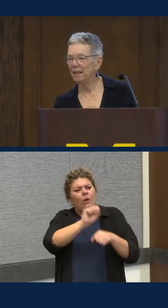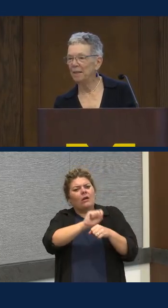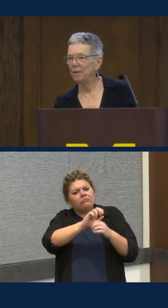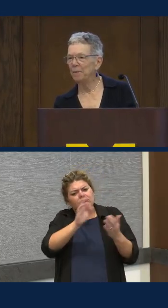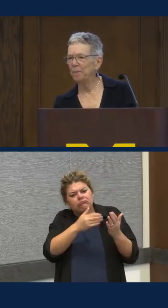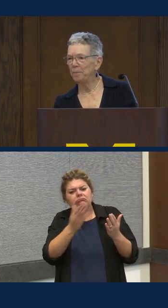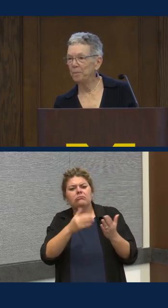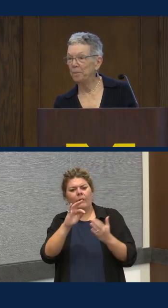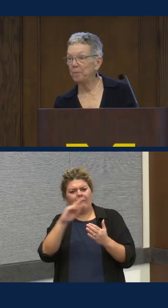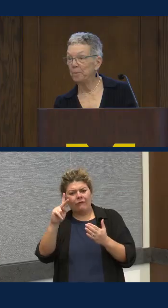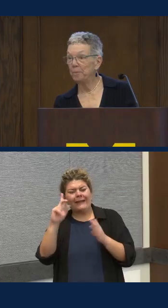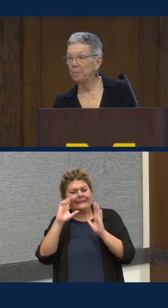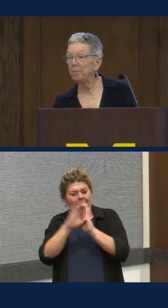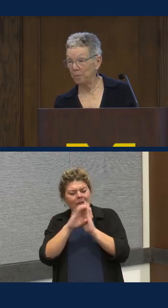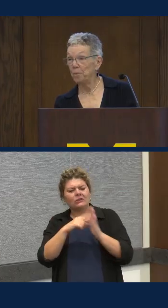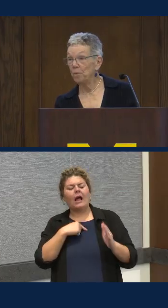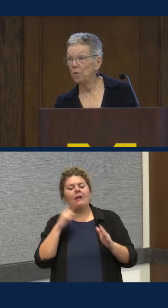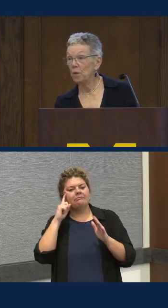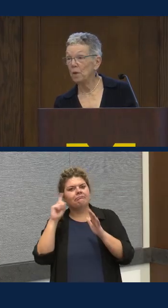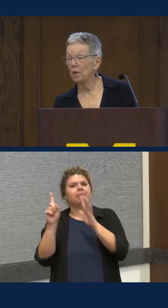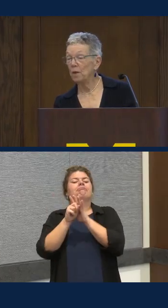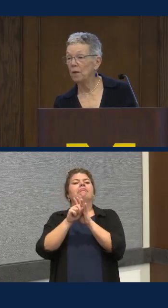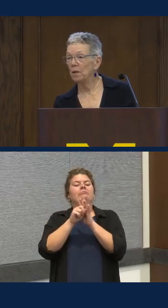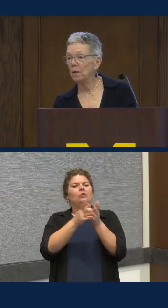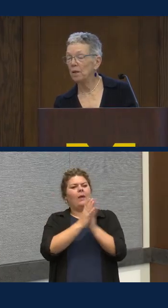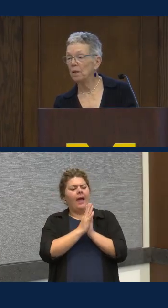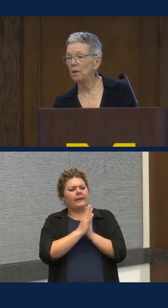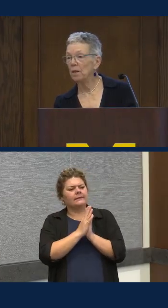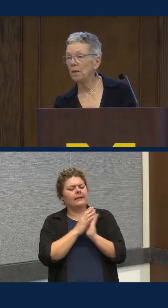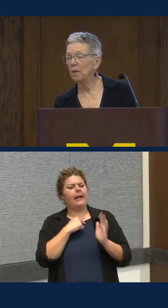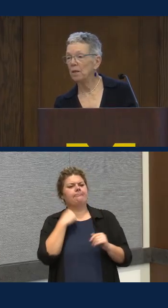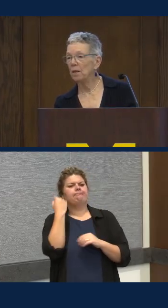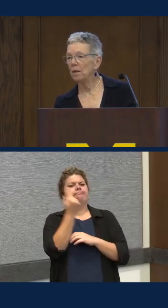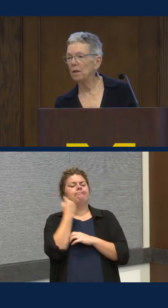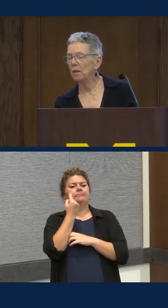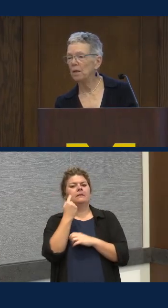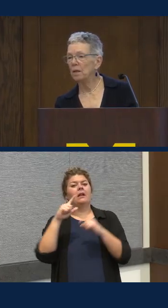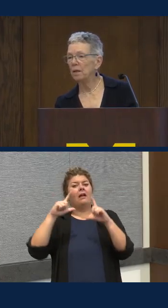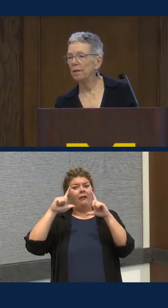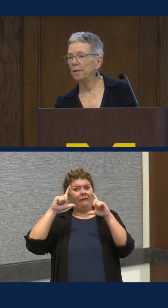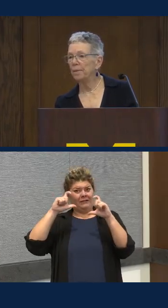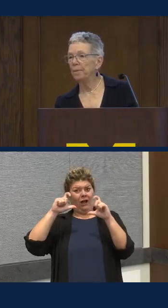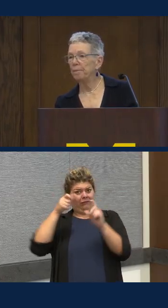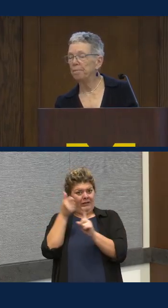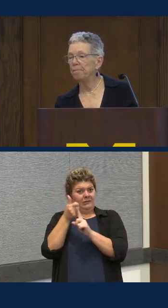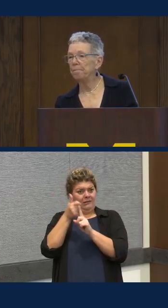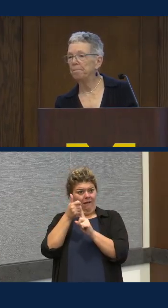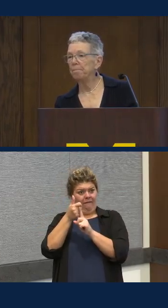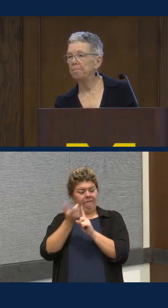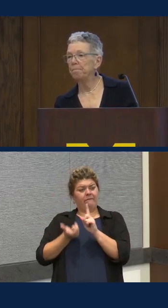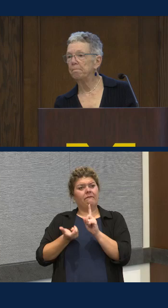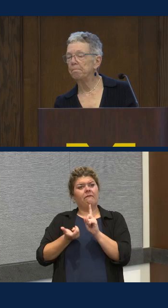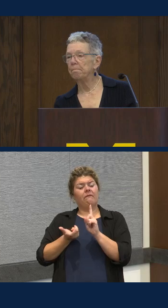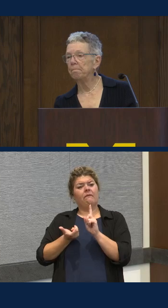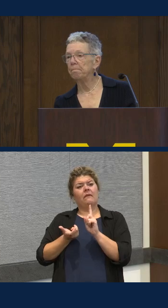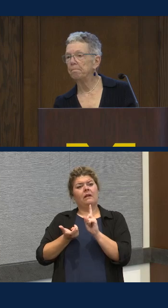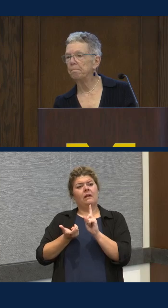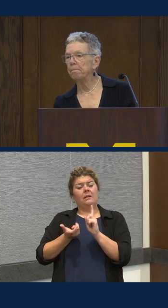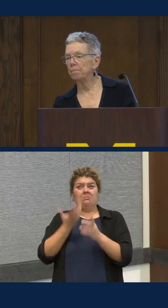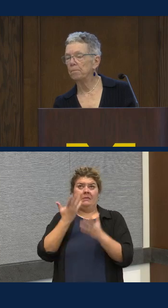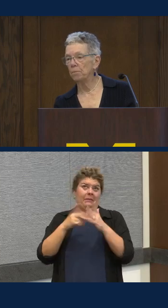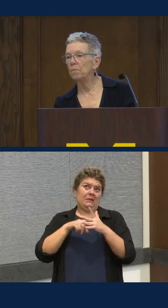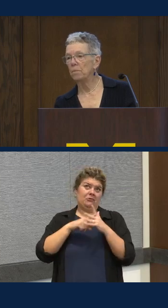images, it occurred to me to ask, to what extent did photography itself, maybe even